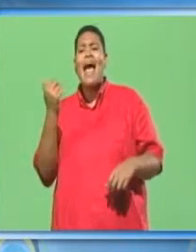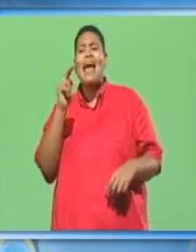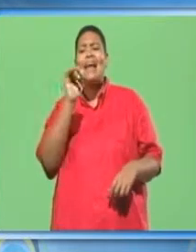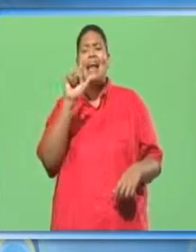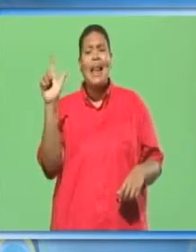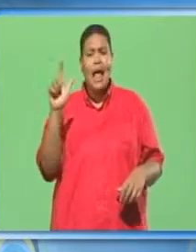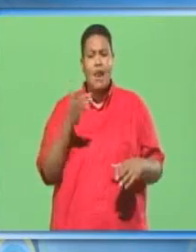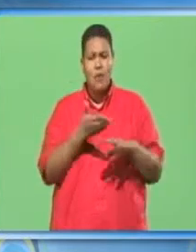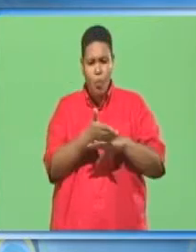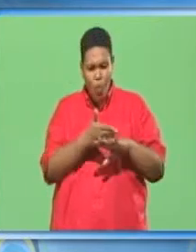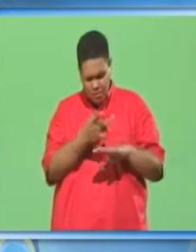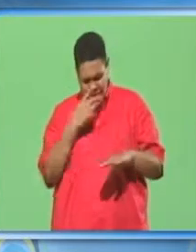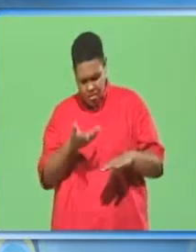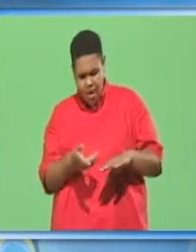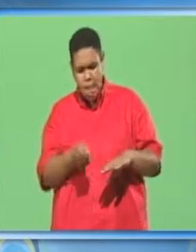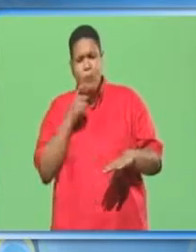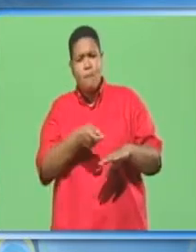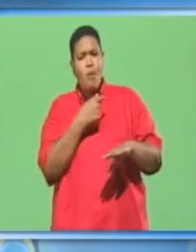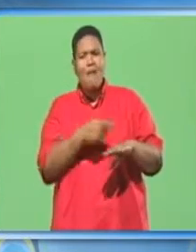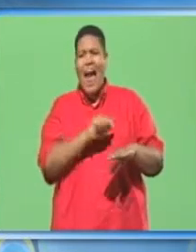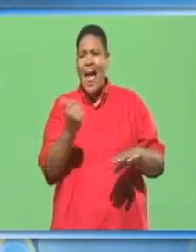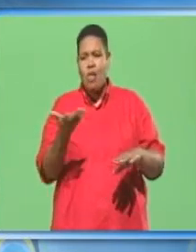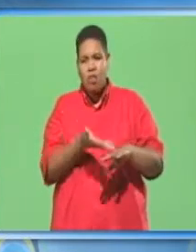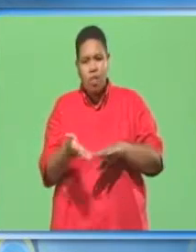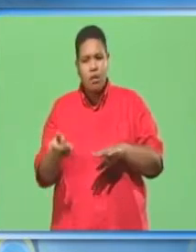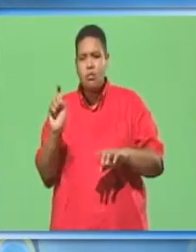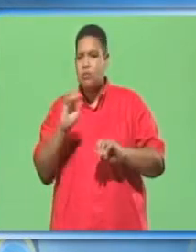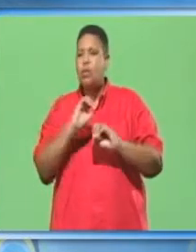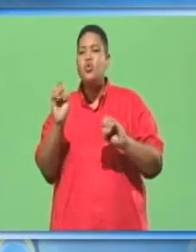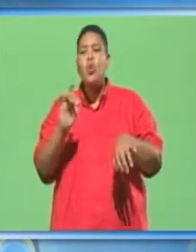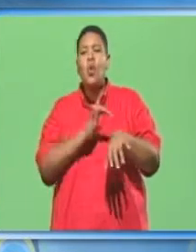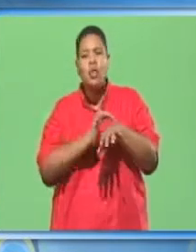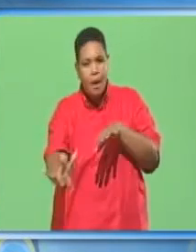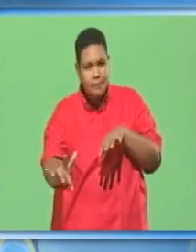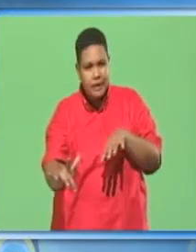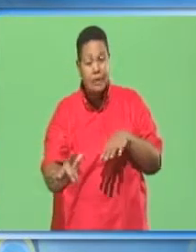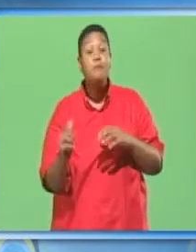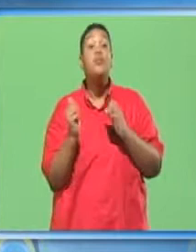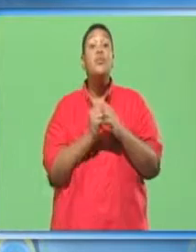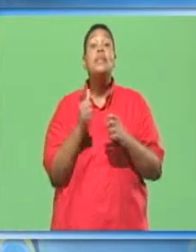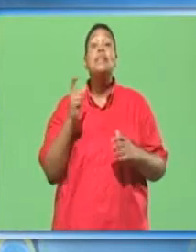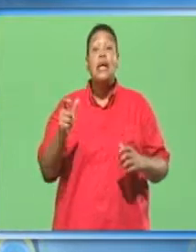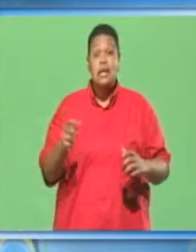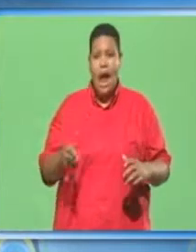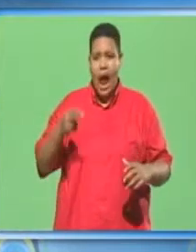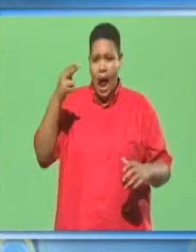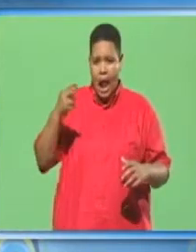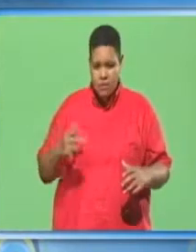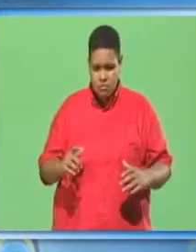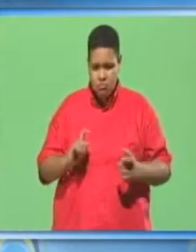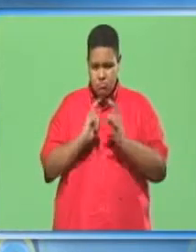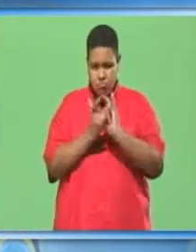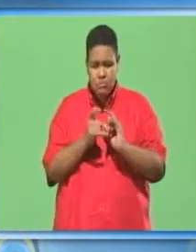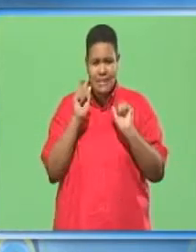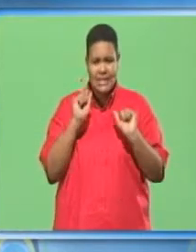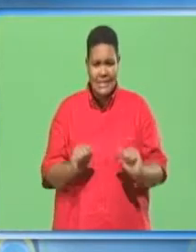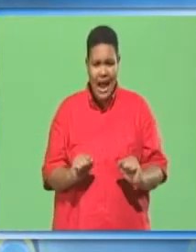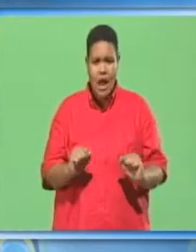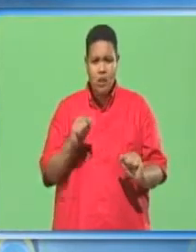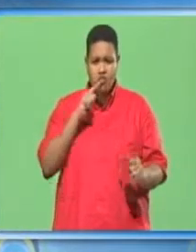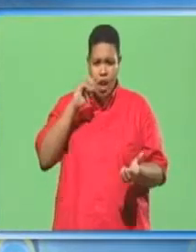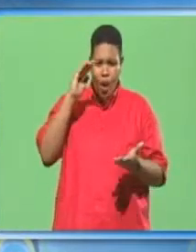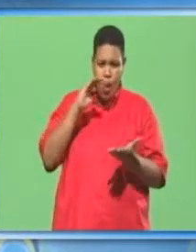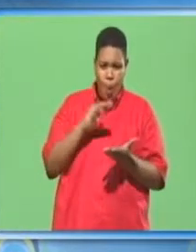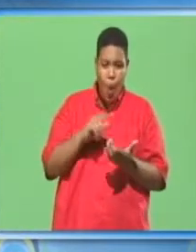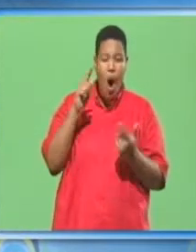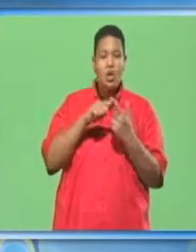staples from the wood. With the thickness planer's height adjustment, lower the cutting head until it just touches the surface